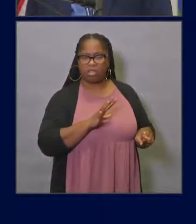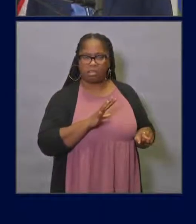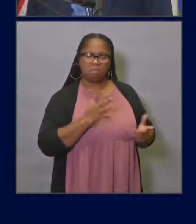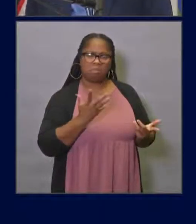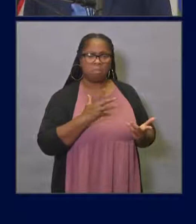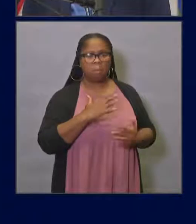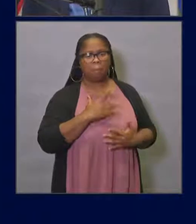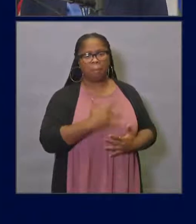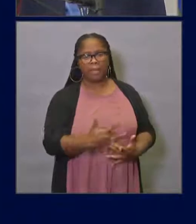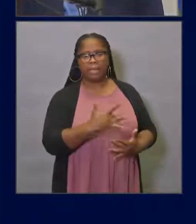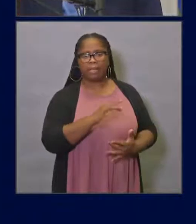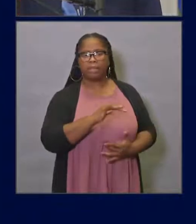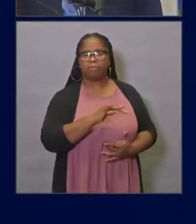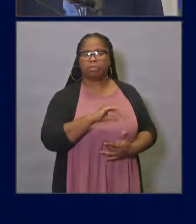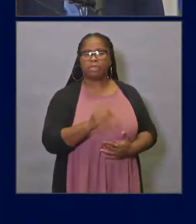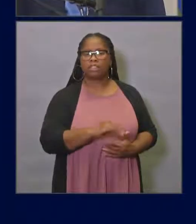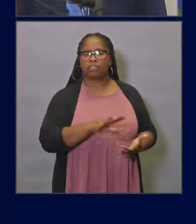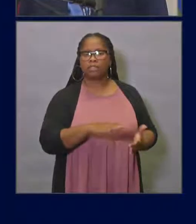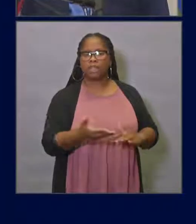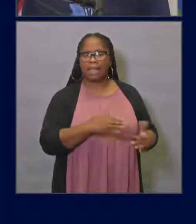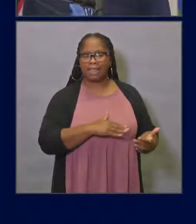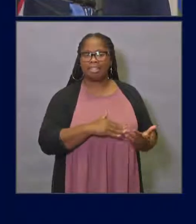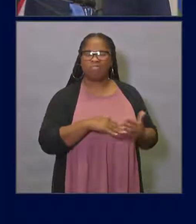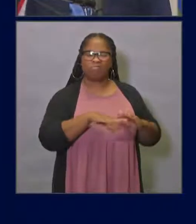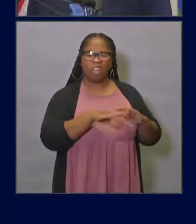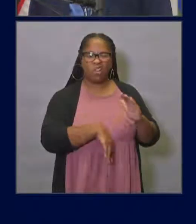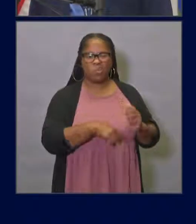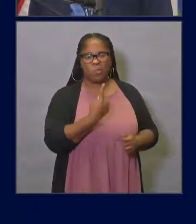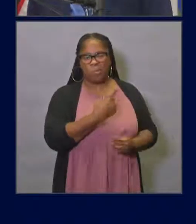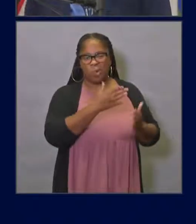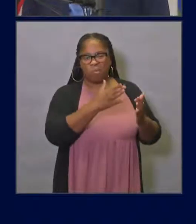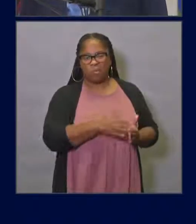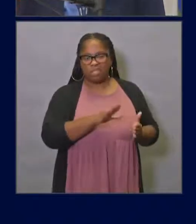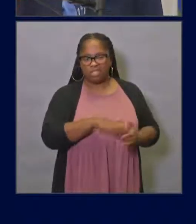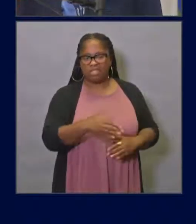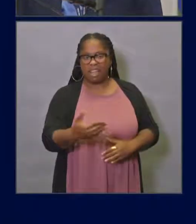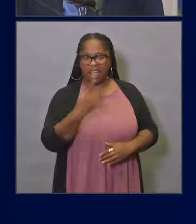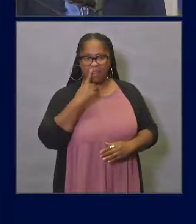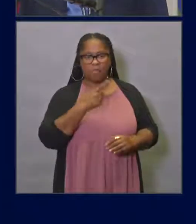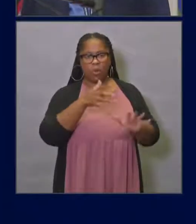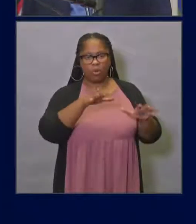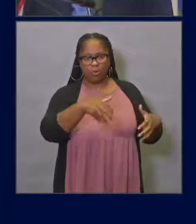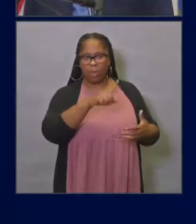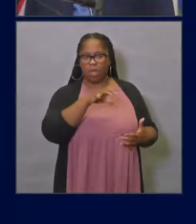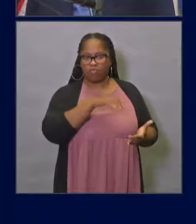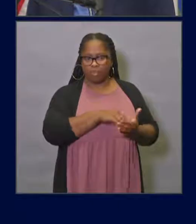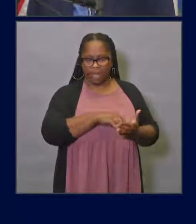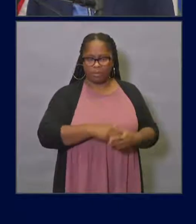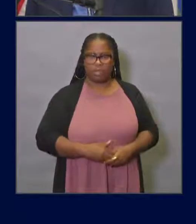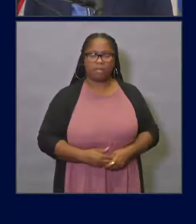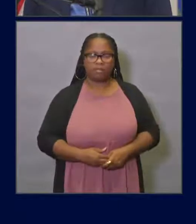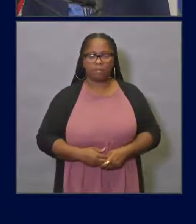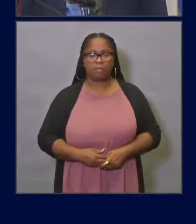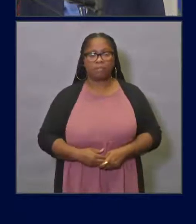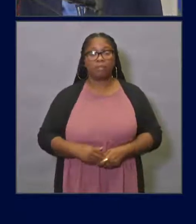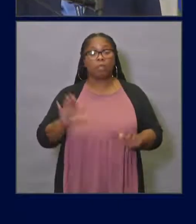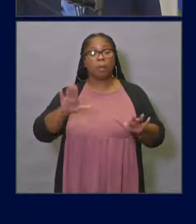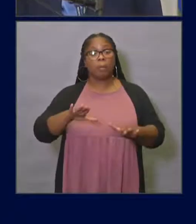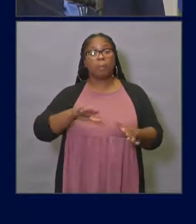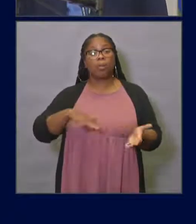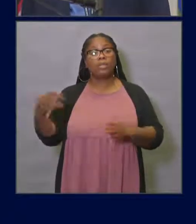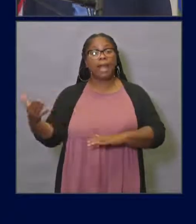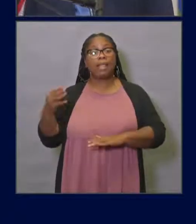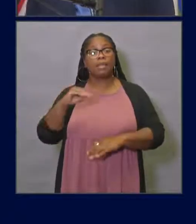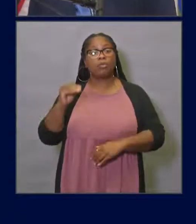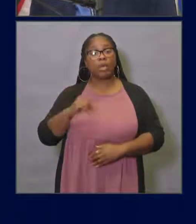have a mortality rate that's dropped to a little less than 1 death per 100,000 residents. The mortality rate among black